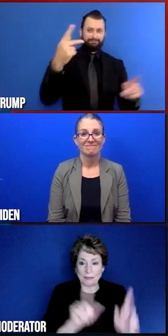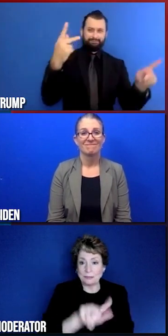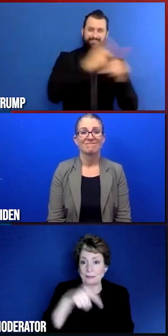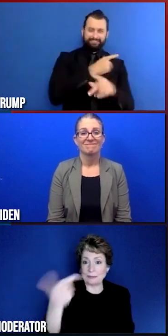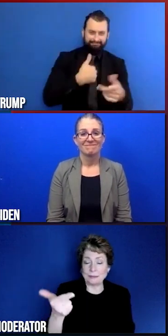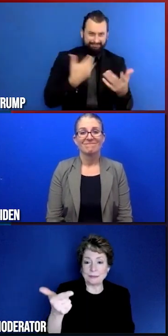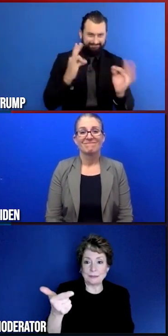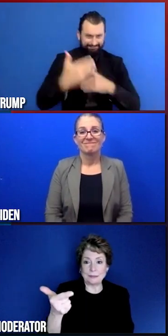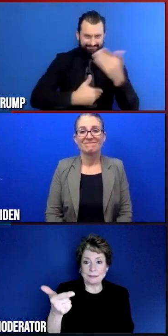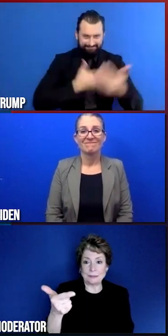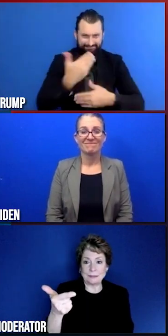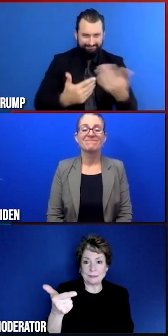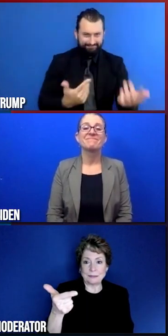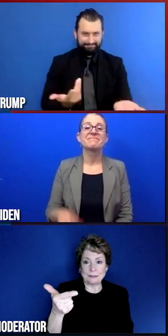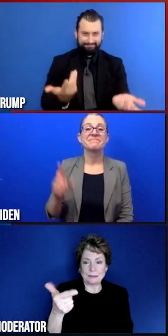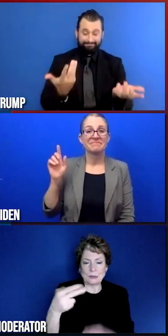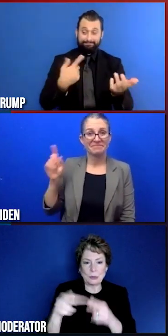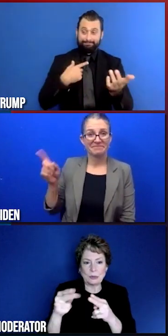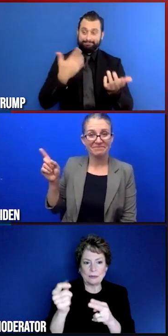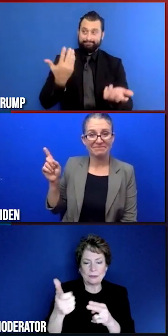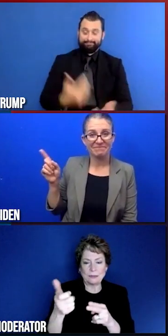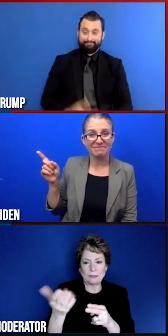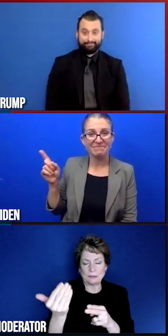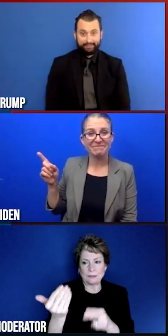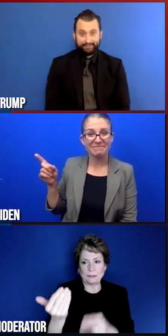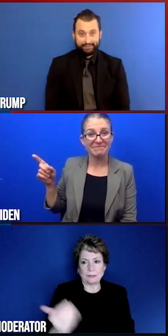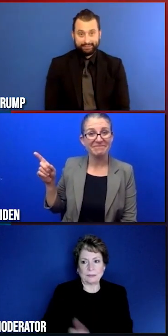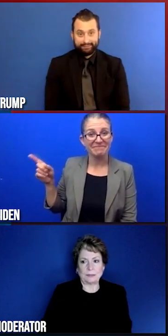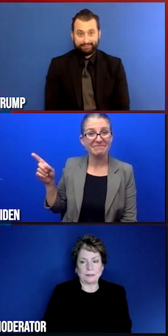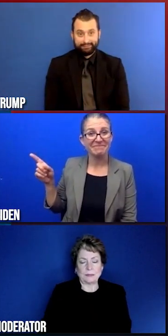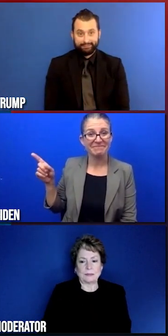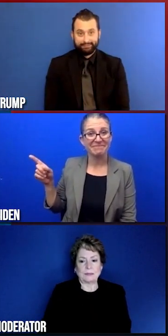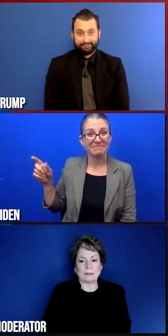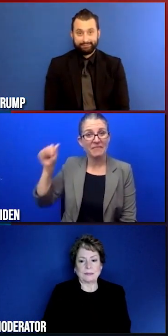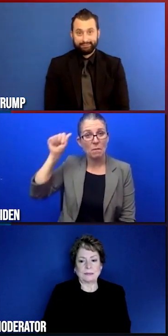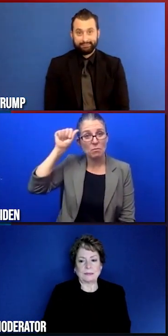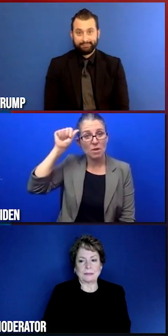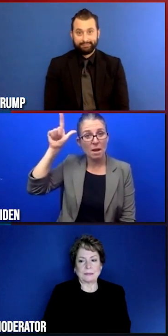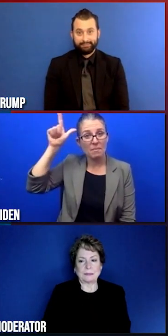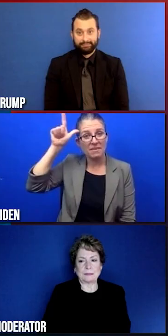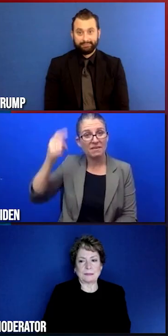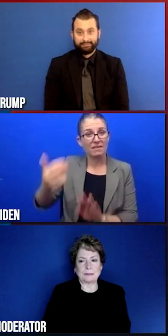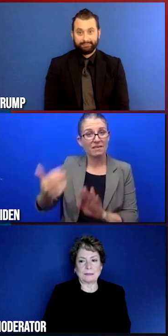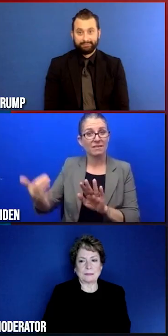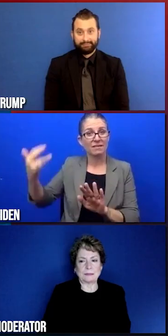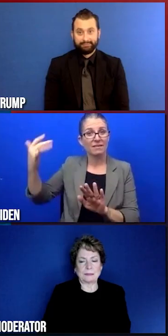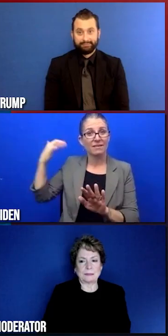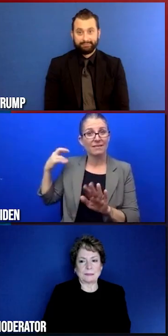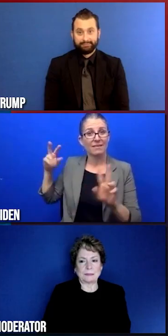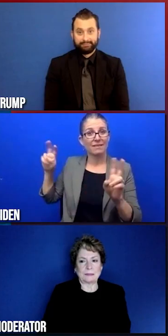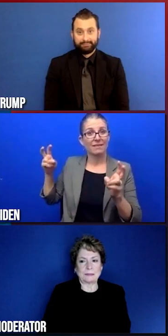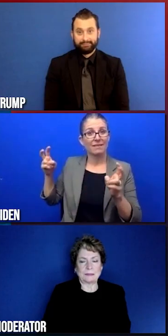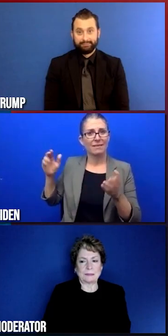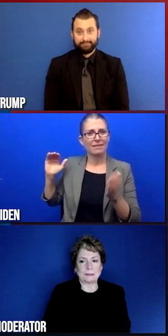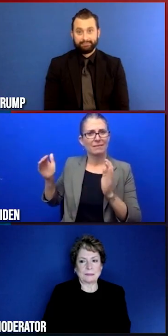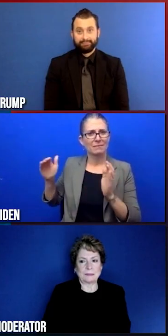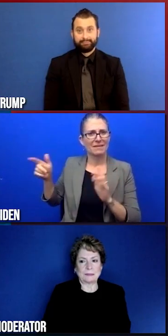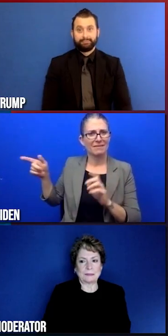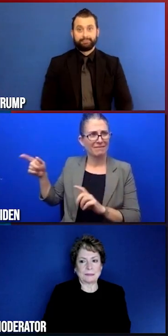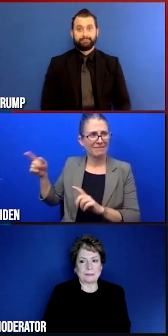question for you. Abraham Lincoln here is one of the most racist presidents we've had in modern history. He pours fuel on every